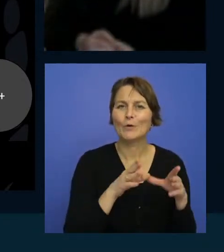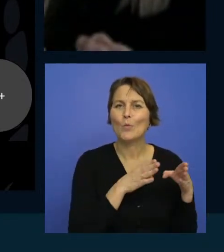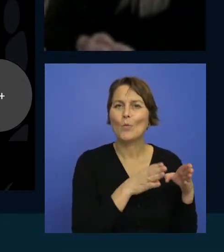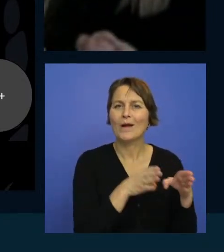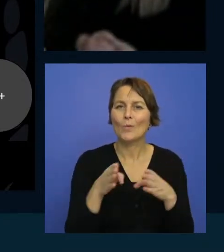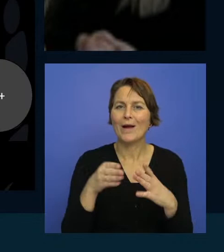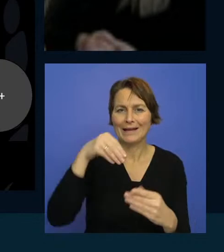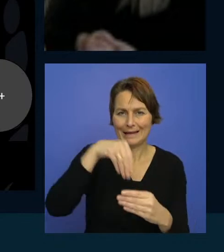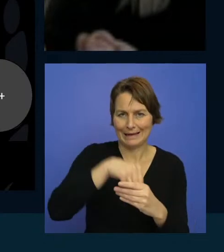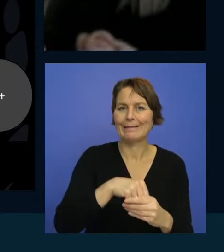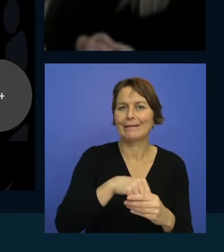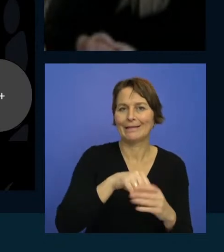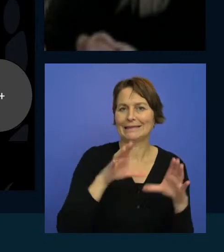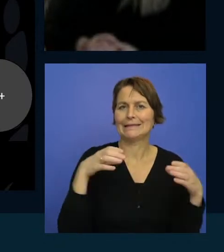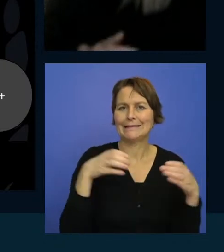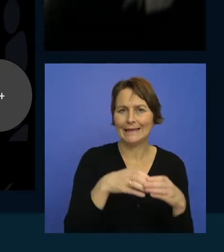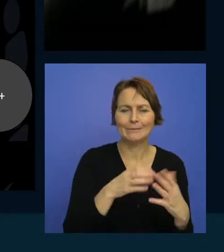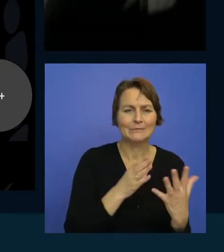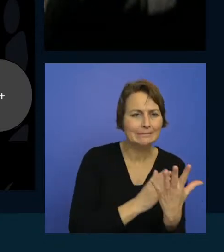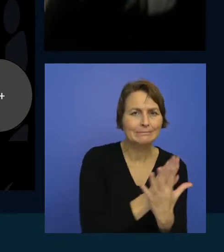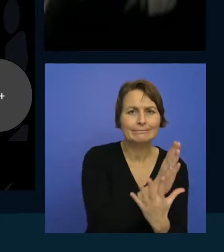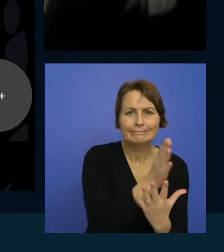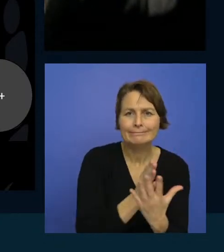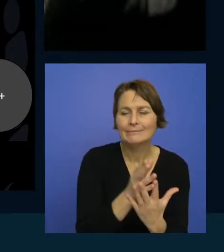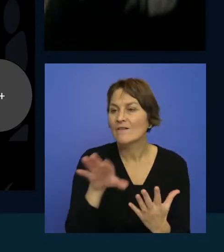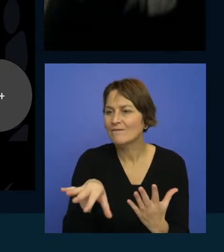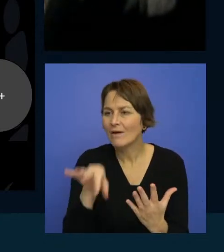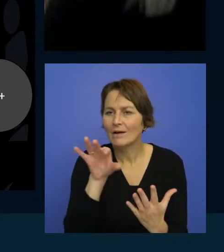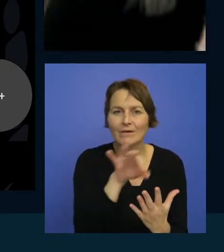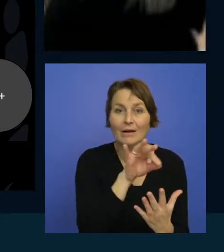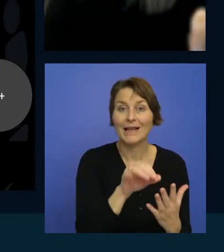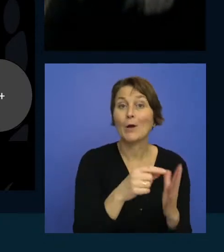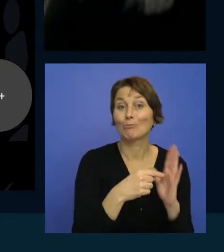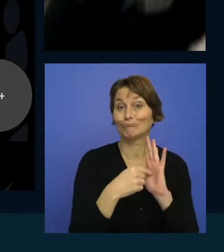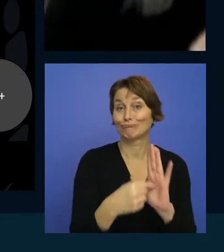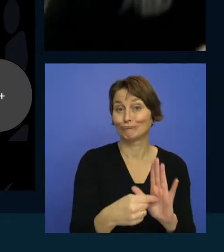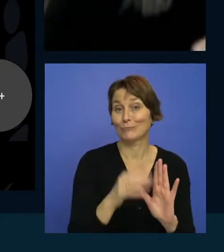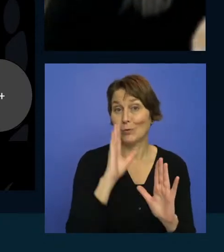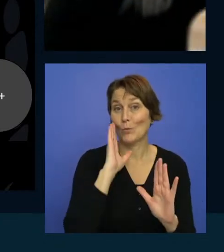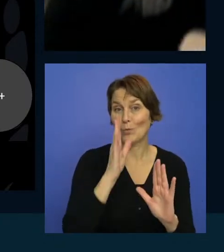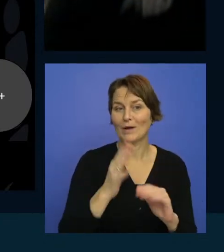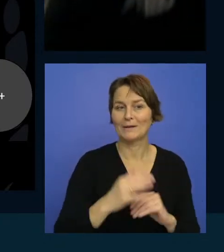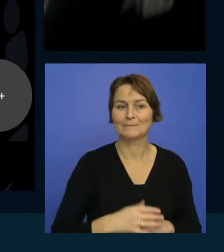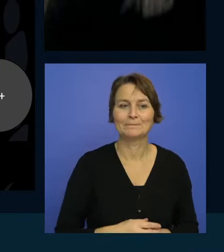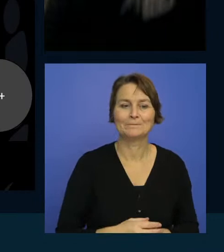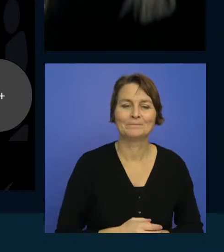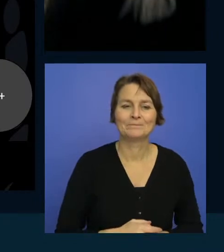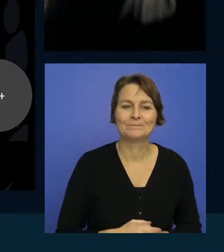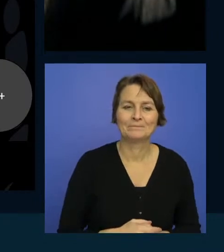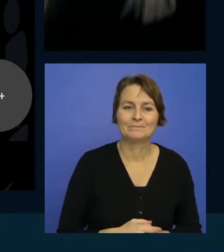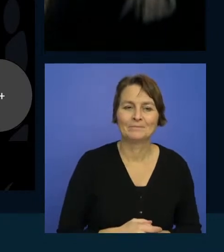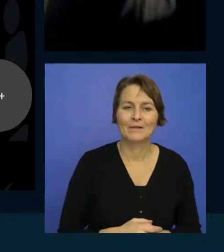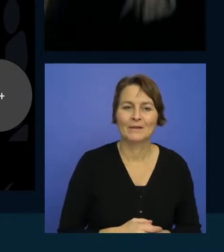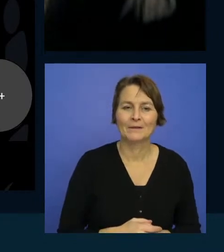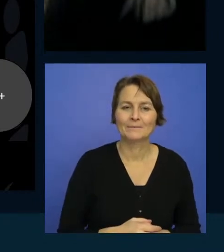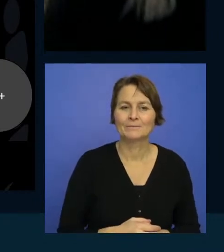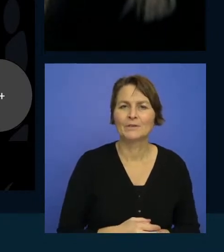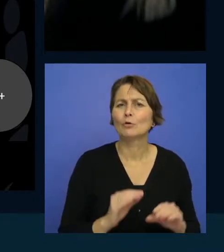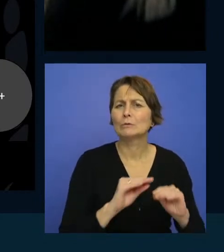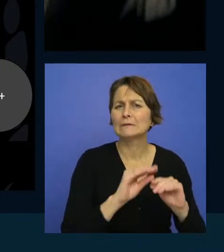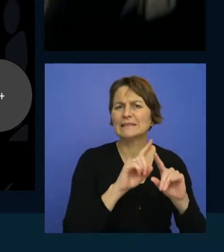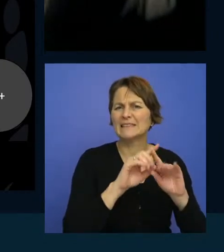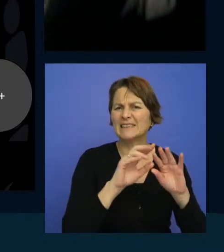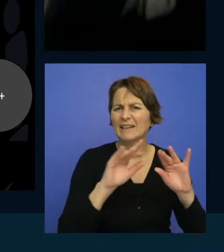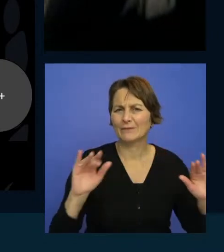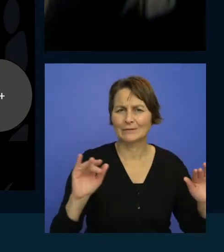I'll show you how that works from both chats and meetings and